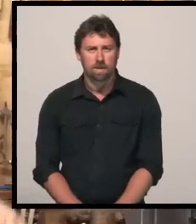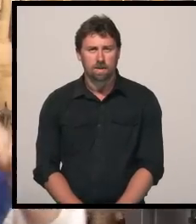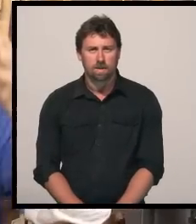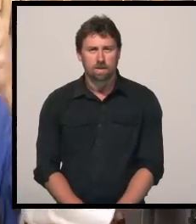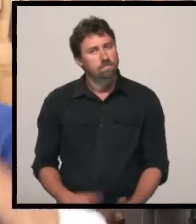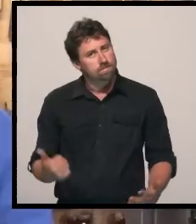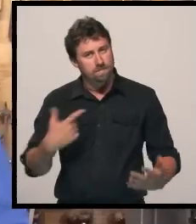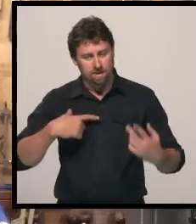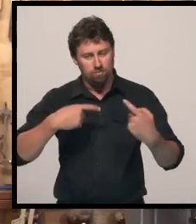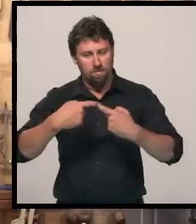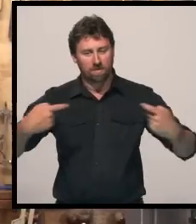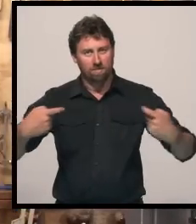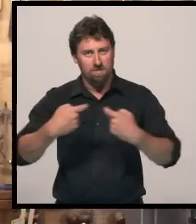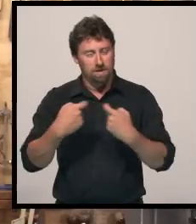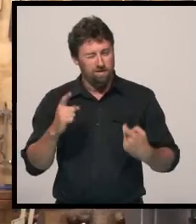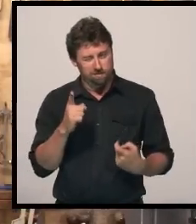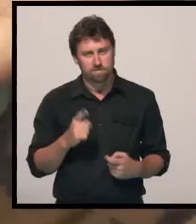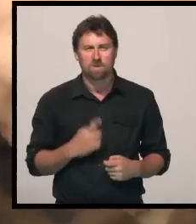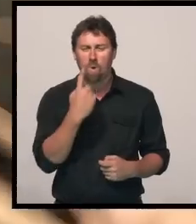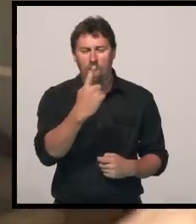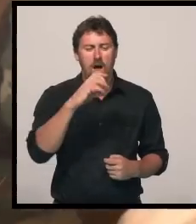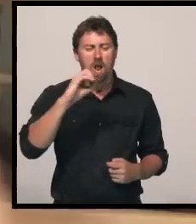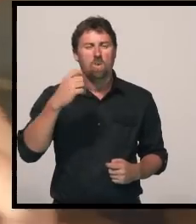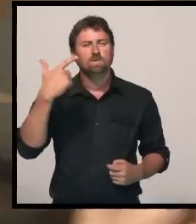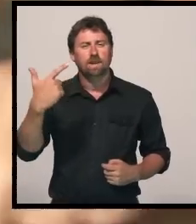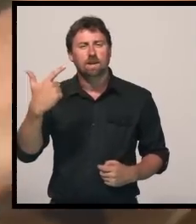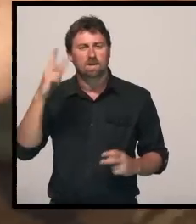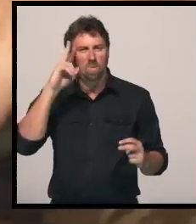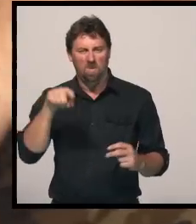trusty rubber band. Now this is what they call a 107.